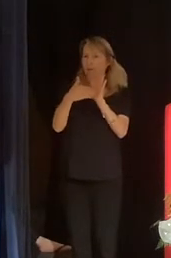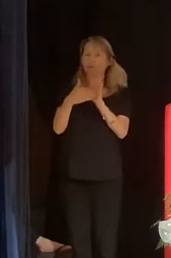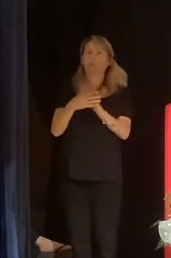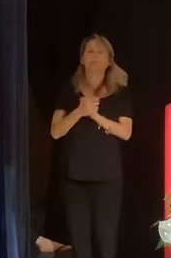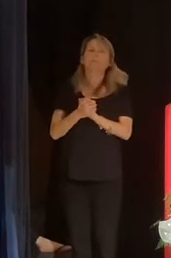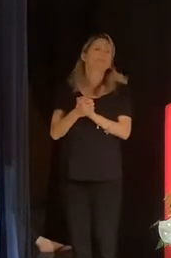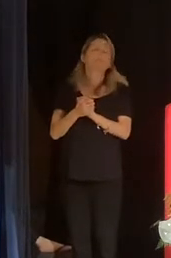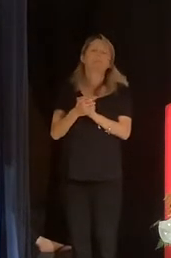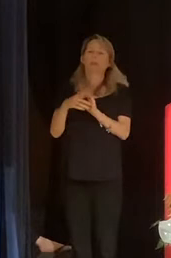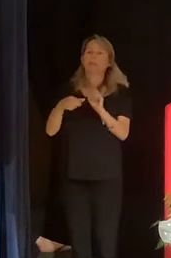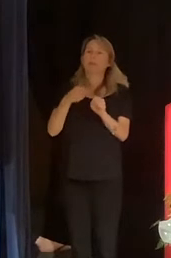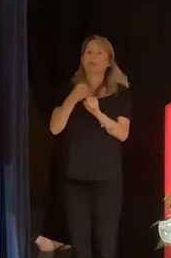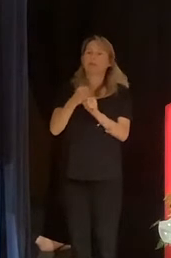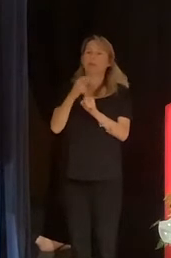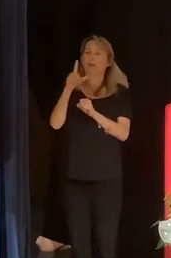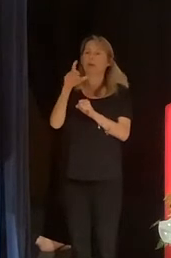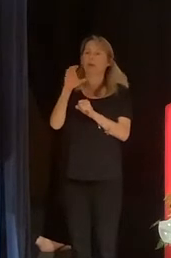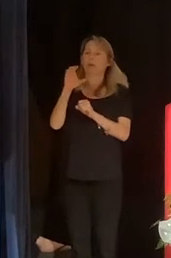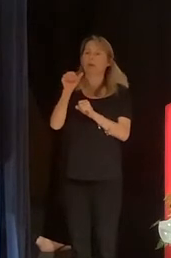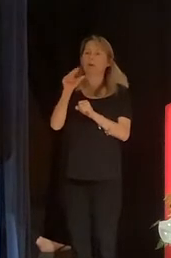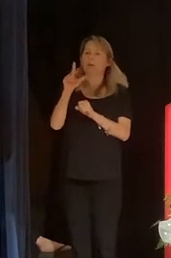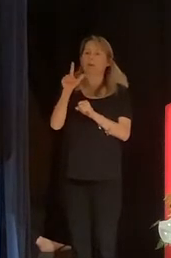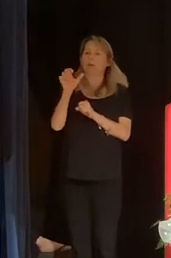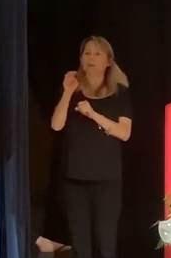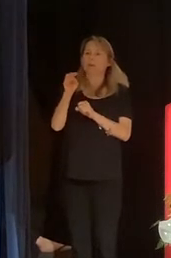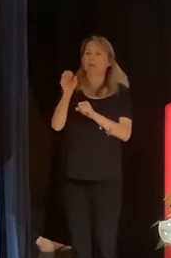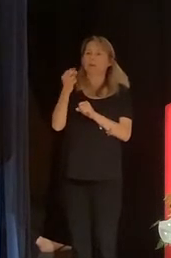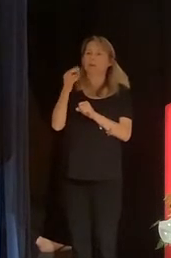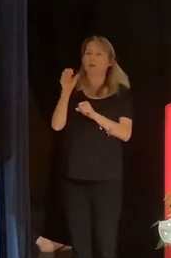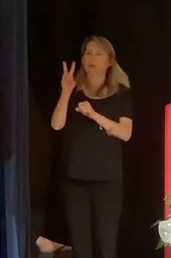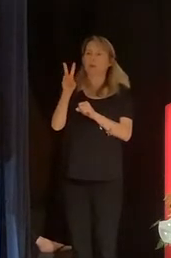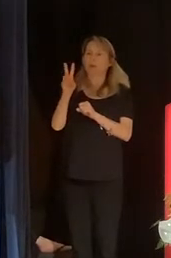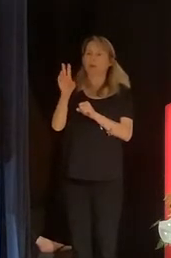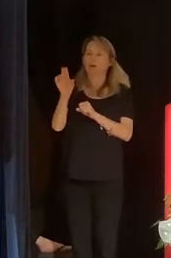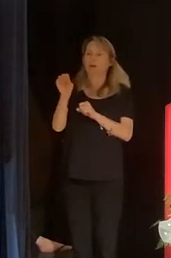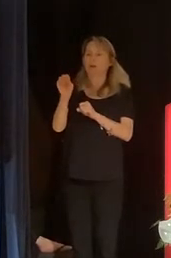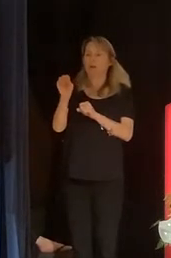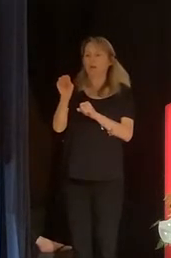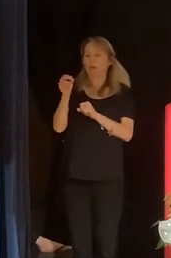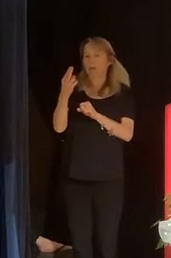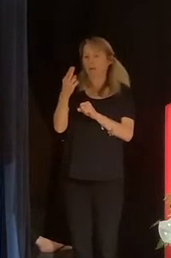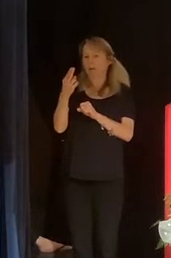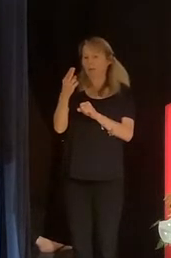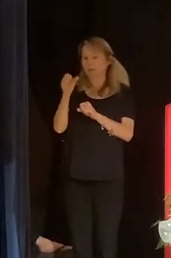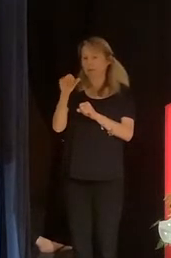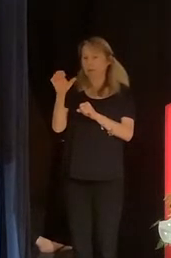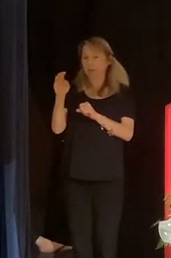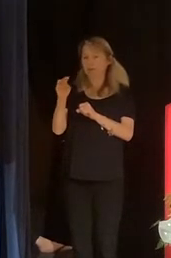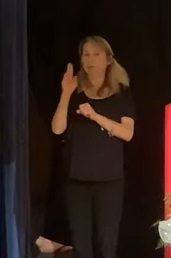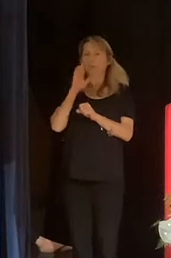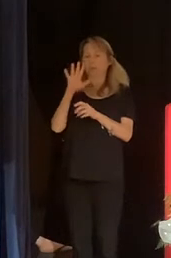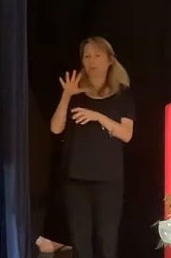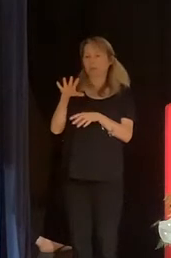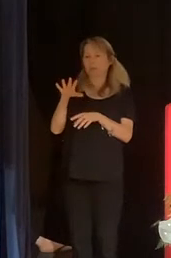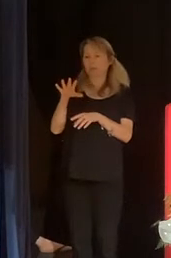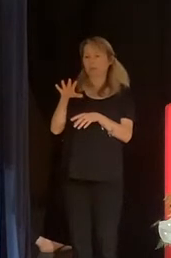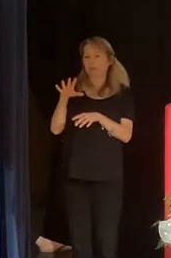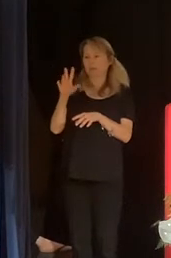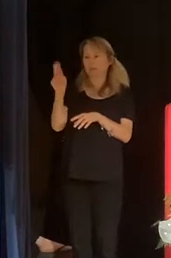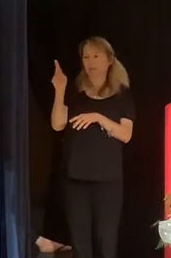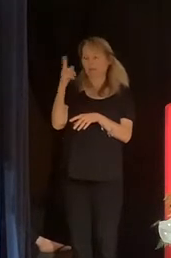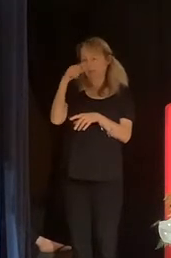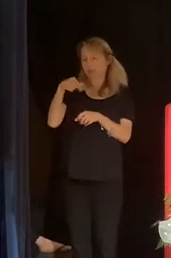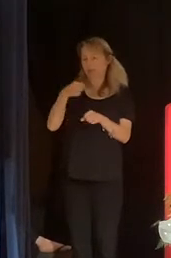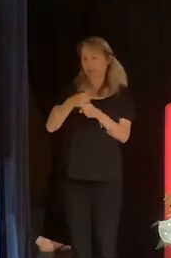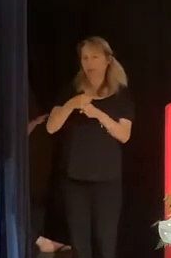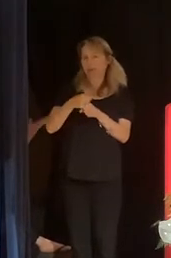year, Drewry has nominated Conlon Shaw Eisman to be our valedictorian for the 2022 school year. Please help me welcome